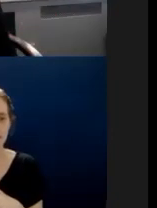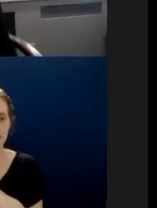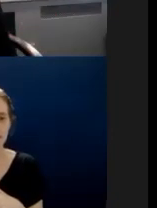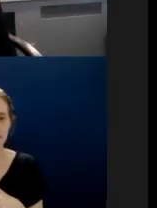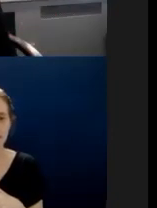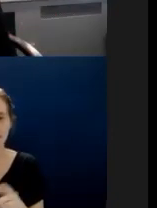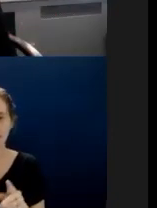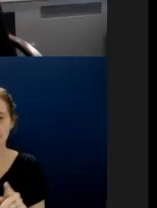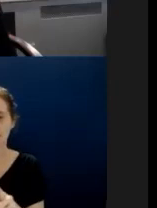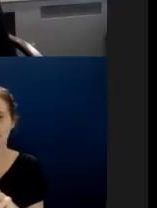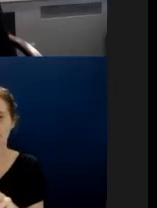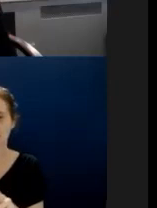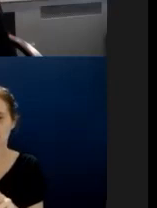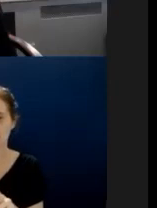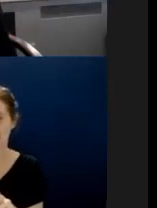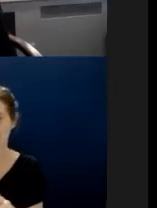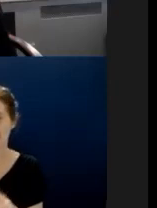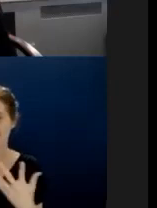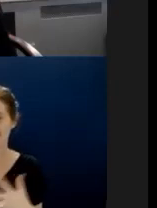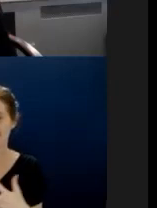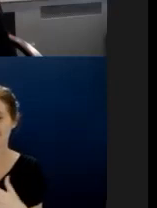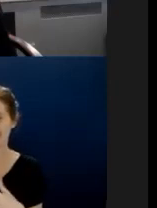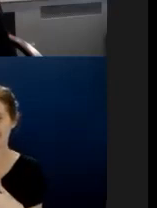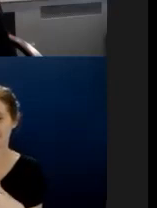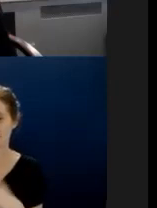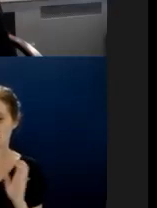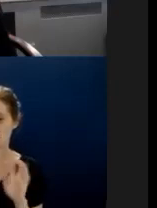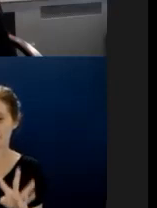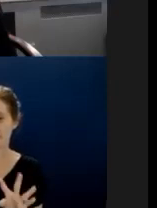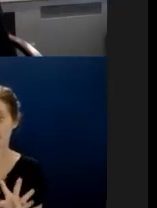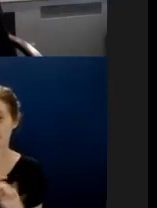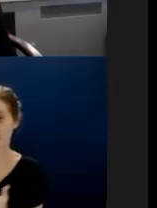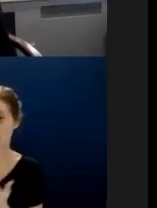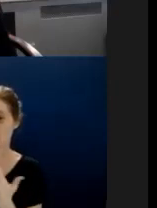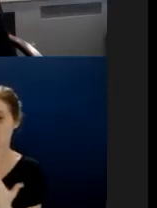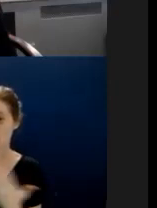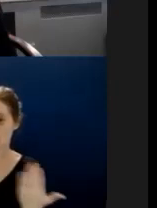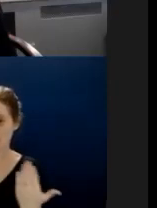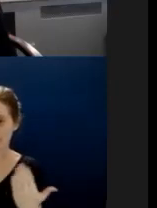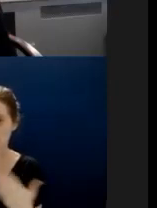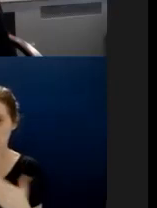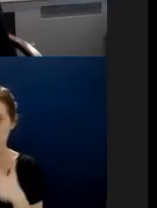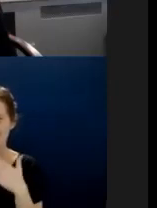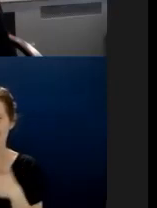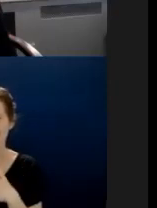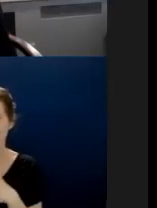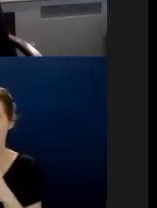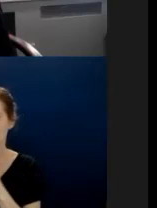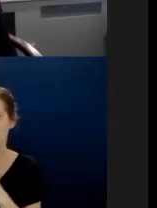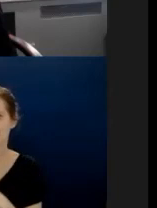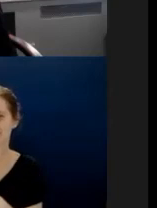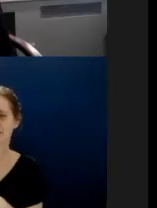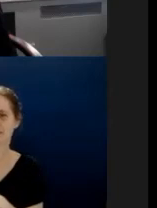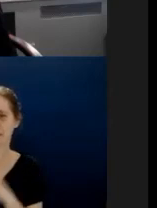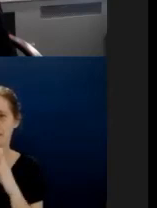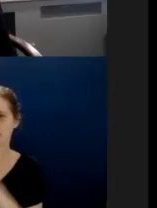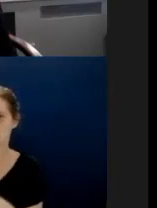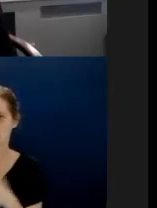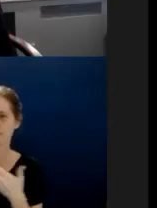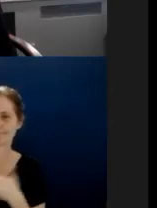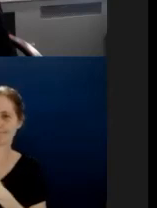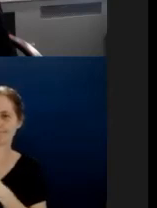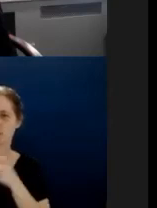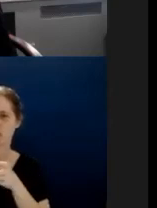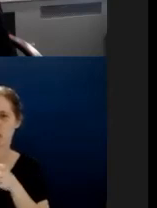Yeah, and when I've done surveys, generally my practice has been to check in with the person in charge at the